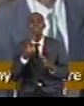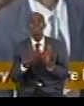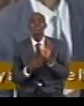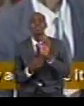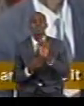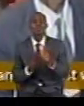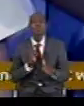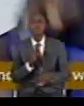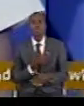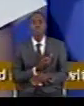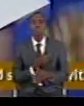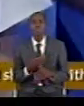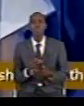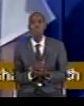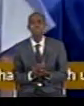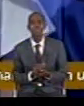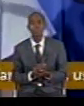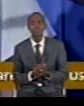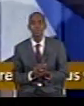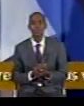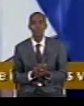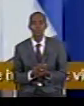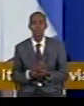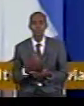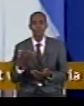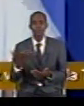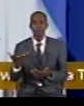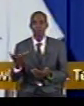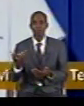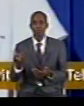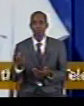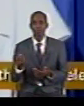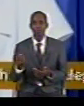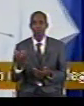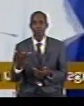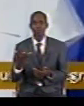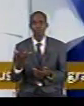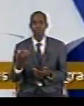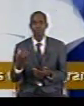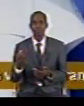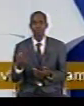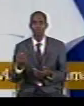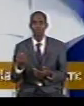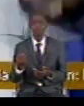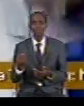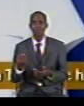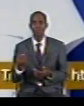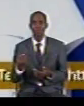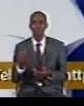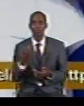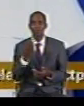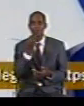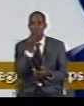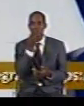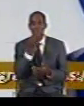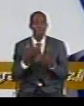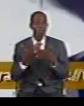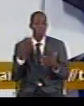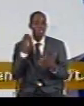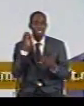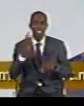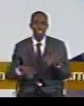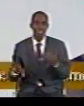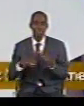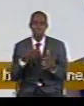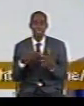hands. Open it. Stretch it. Take it to Wonderful. Her mouth. Before that prayer, Wonderful. She can't do it. If I force